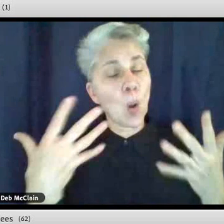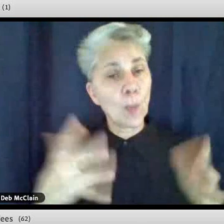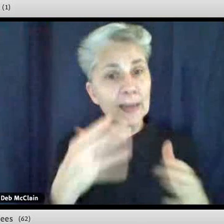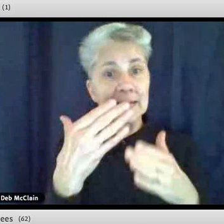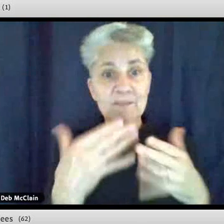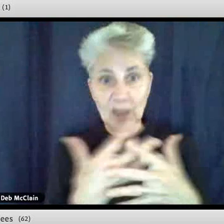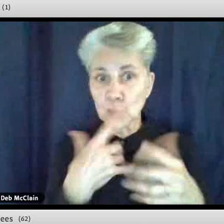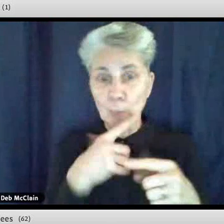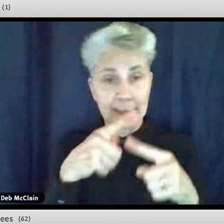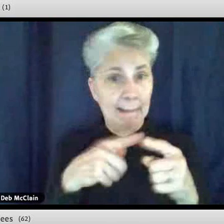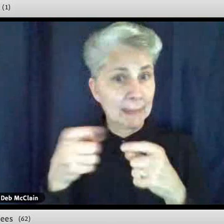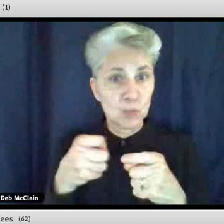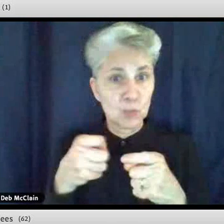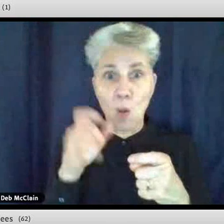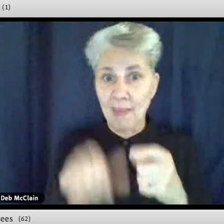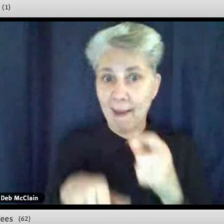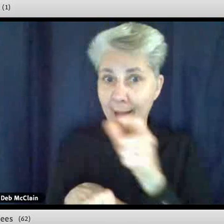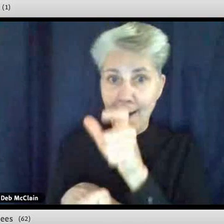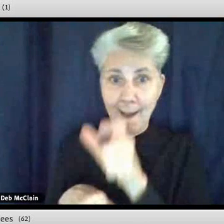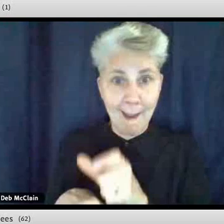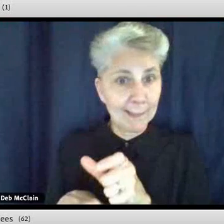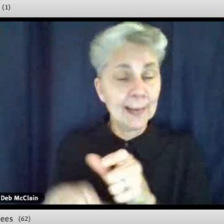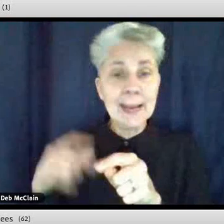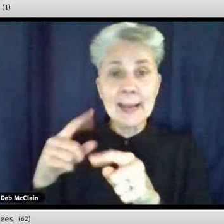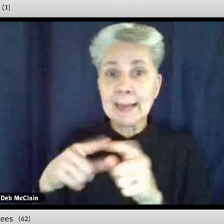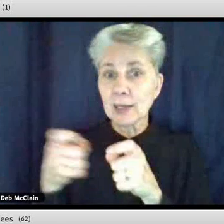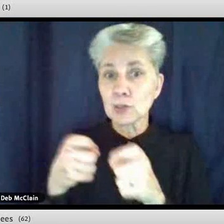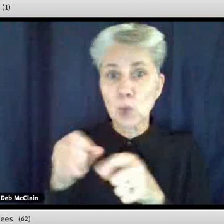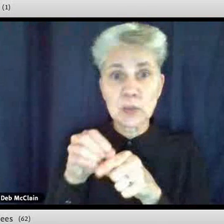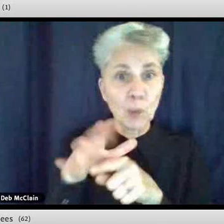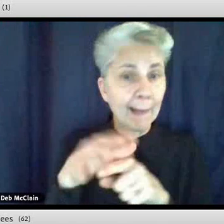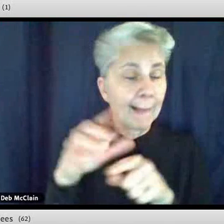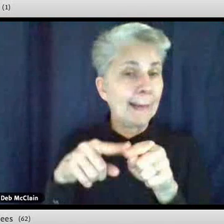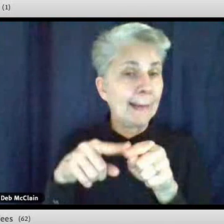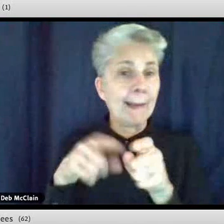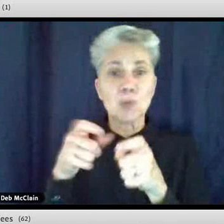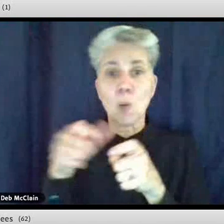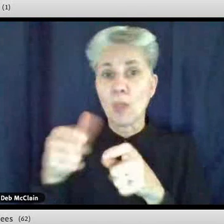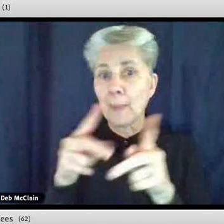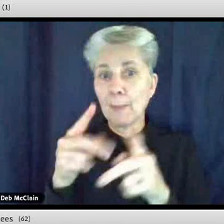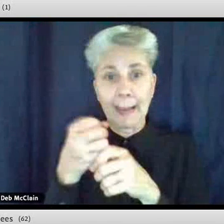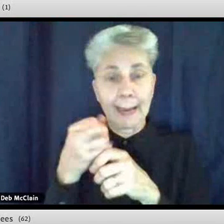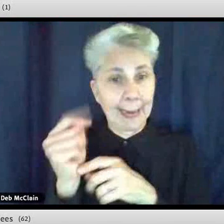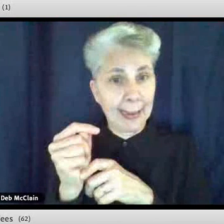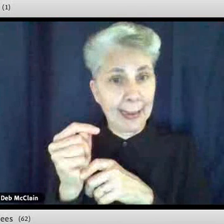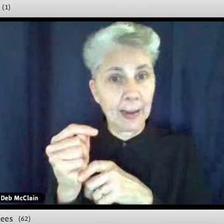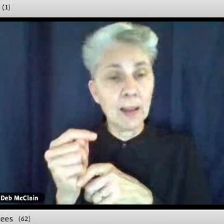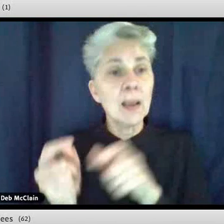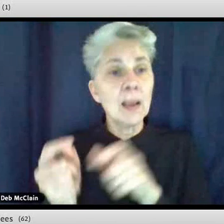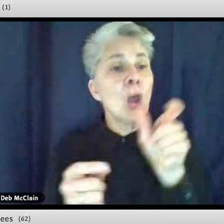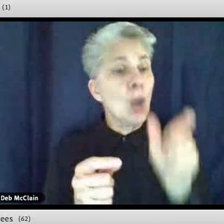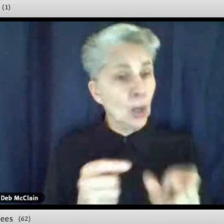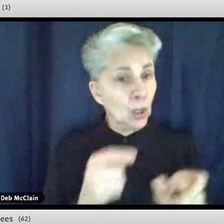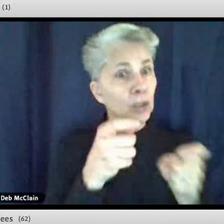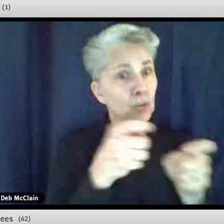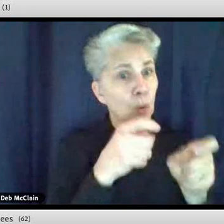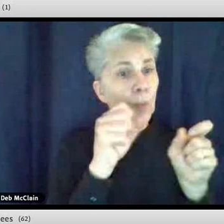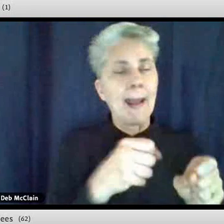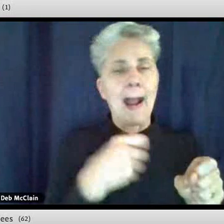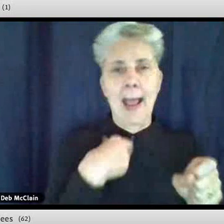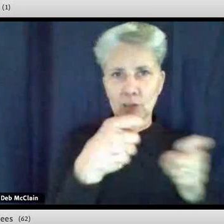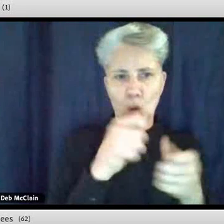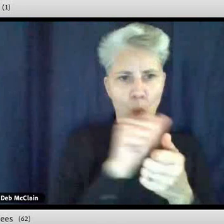you. But we named some of our fears, and some of our fears we can't control, right? We can't control the spread. We can't